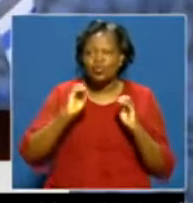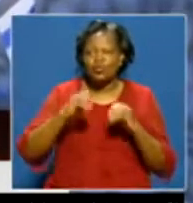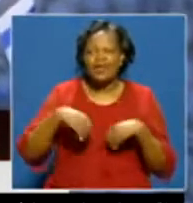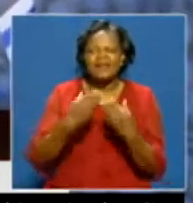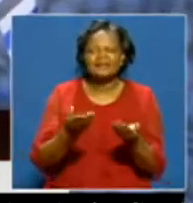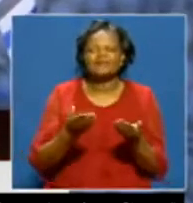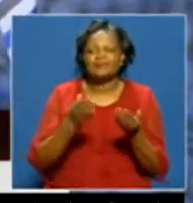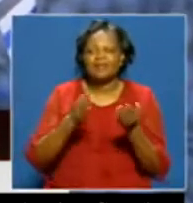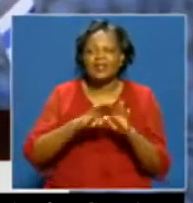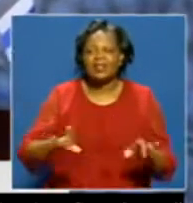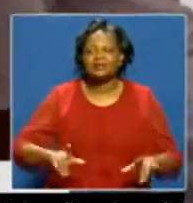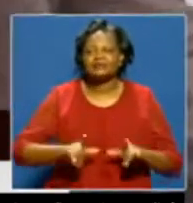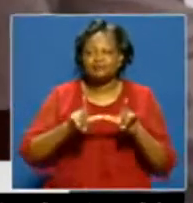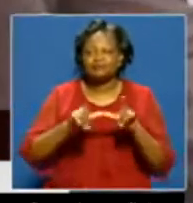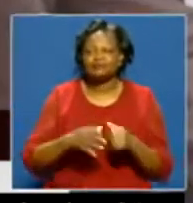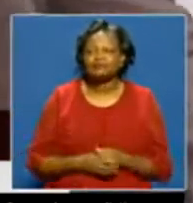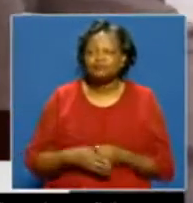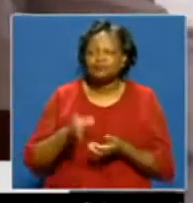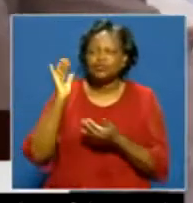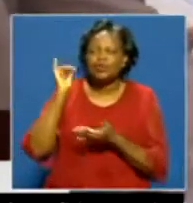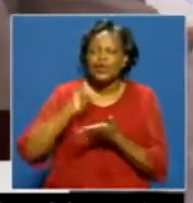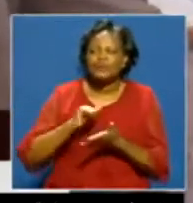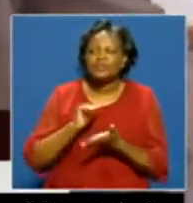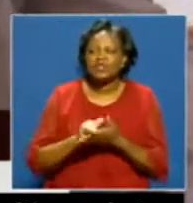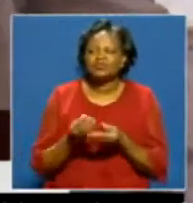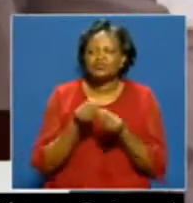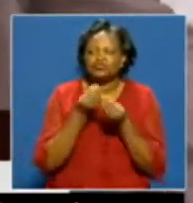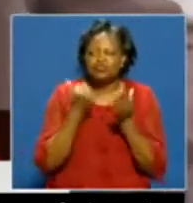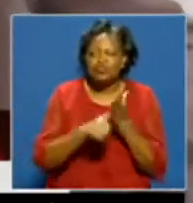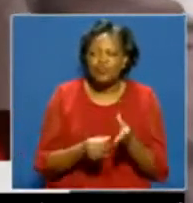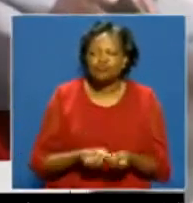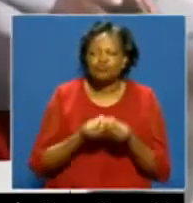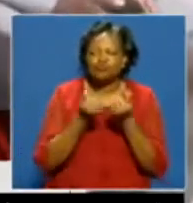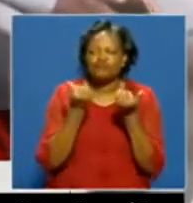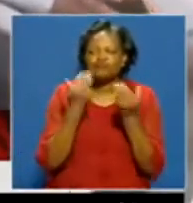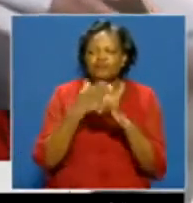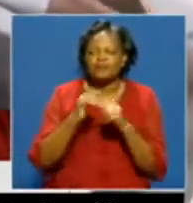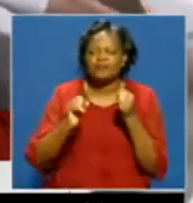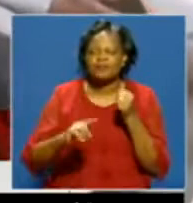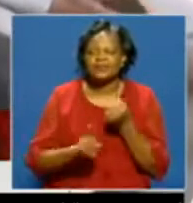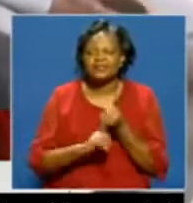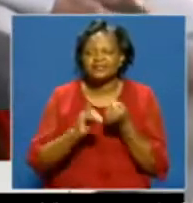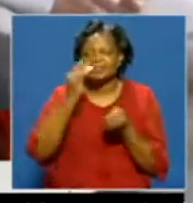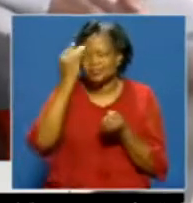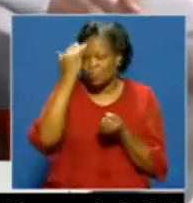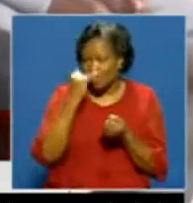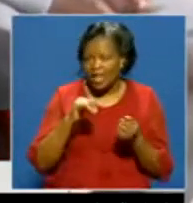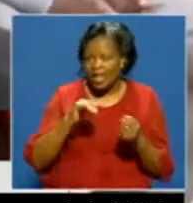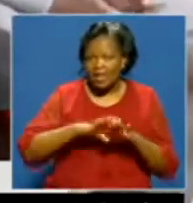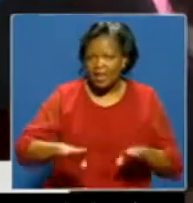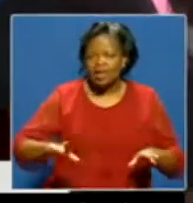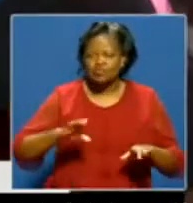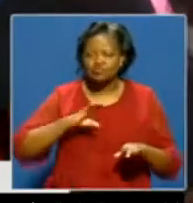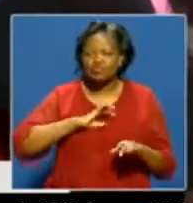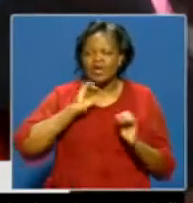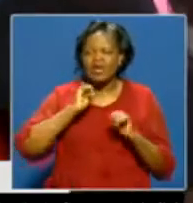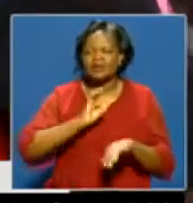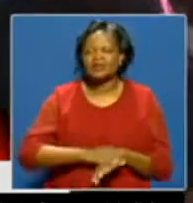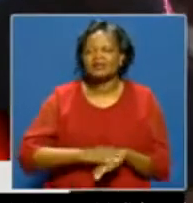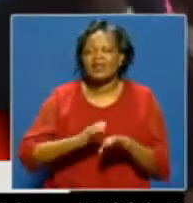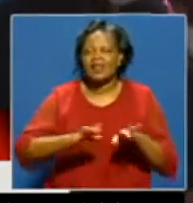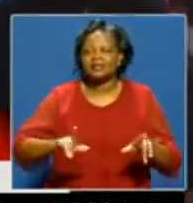title. Kinyanjui was optimistic that the dispute will be resolved within 6 months so that landowners will get their title deeds.